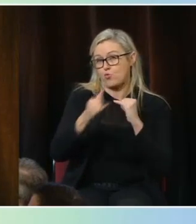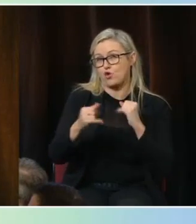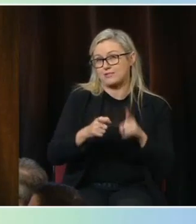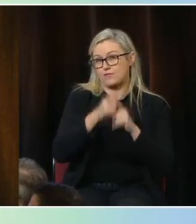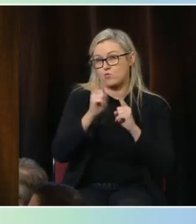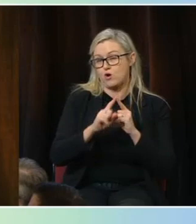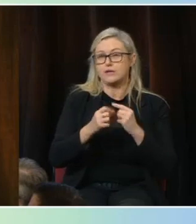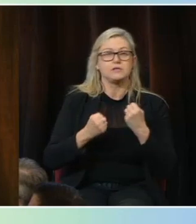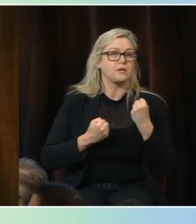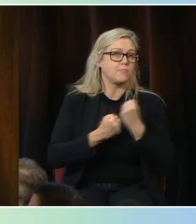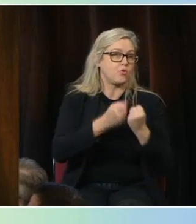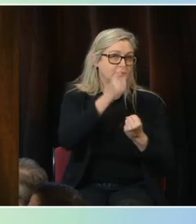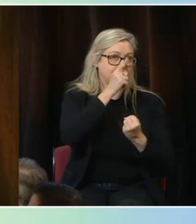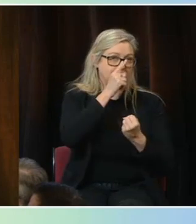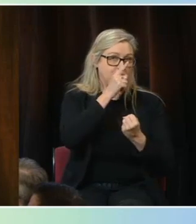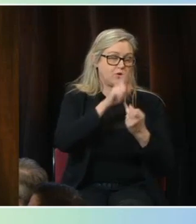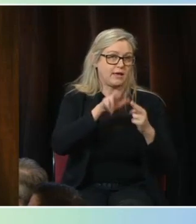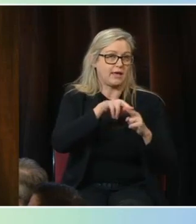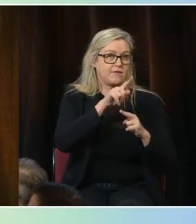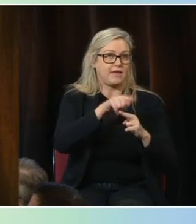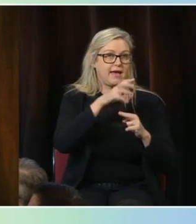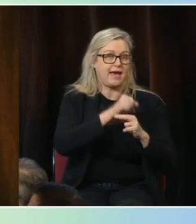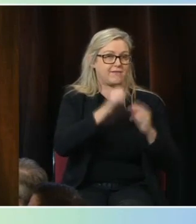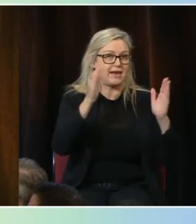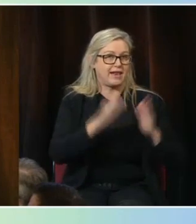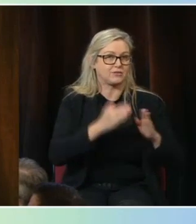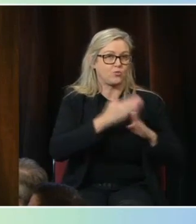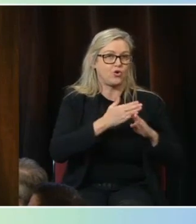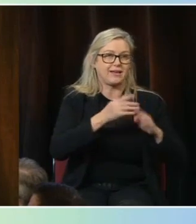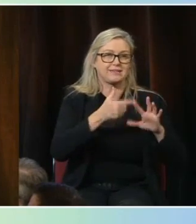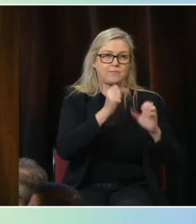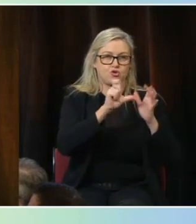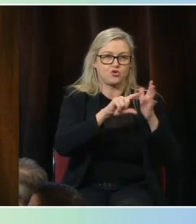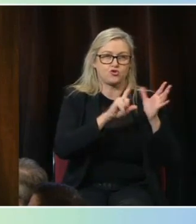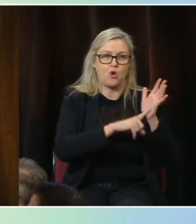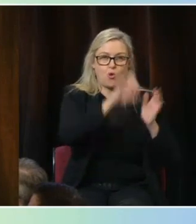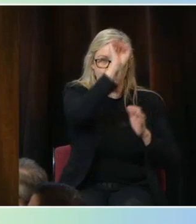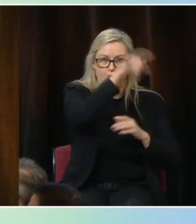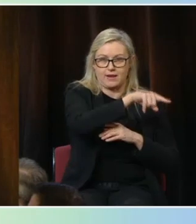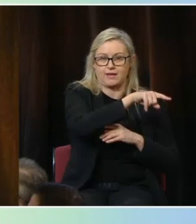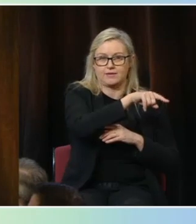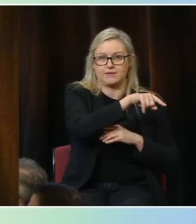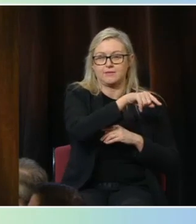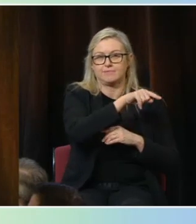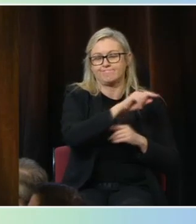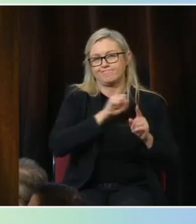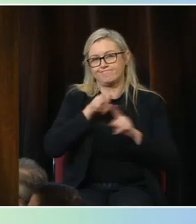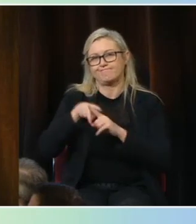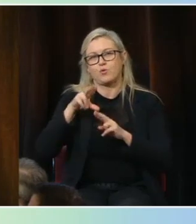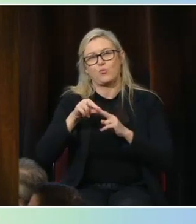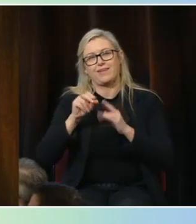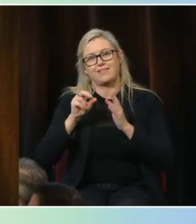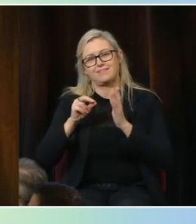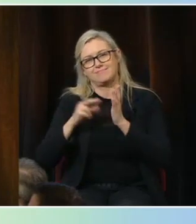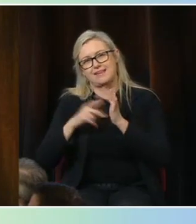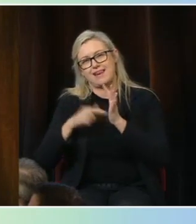affected by Decline and activities such as coal mining that are incompatible with a net zero economy the challenge is marrying the phase